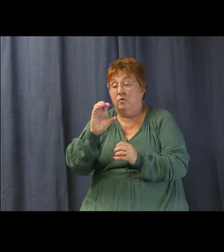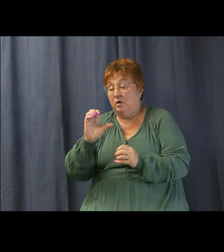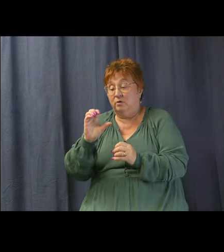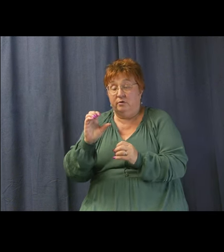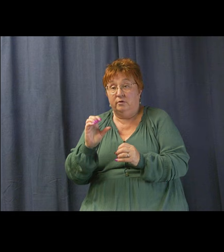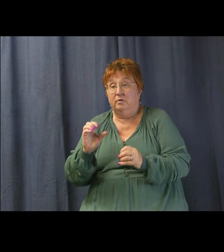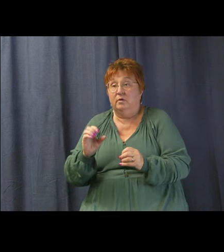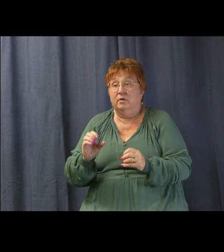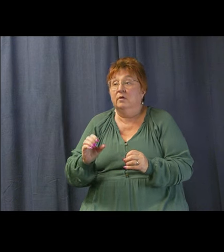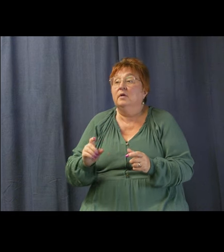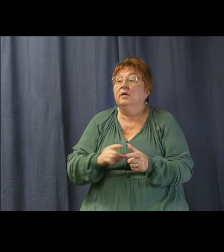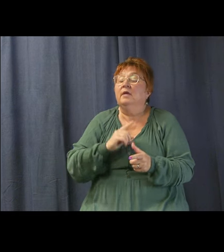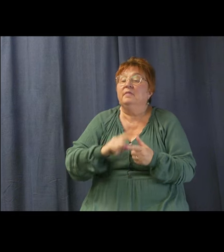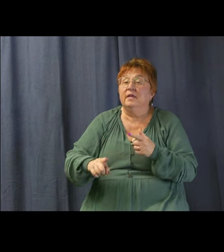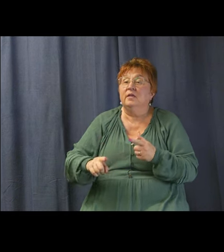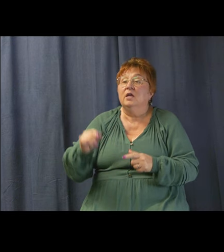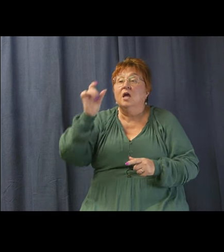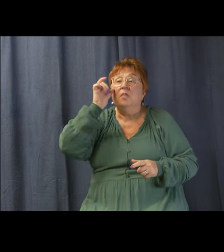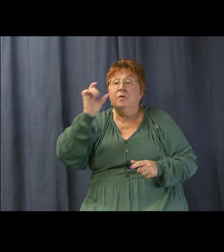Well, guess what?